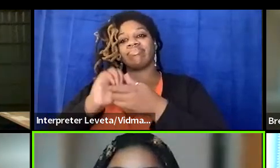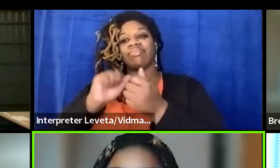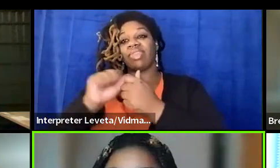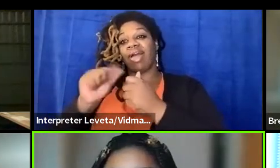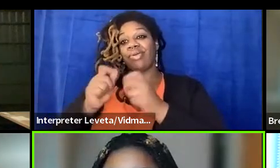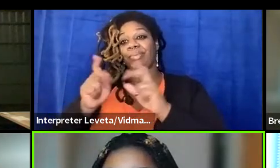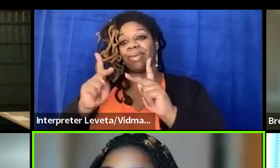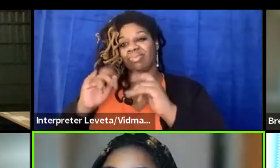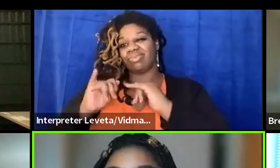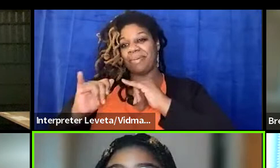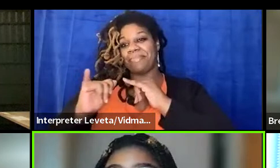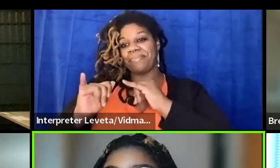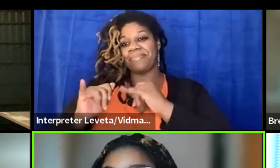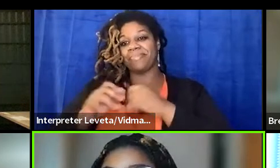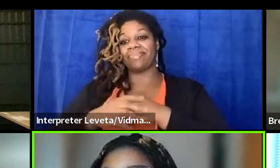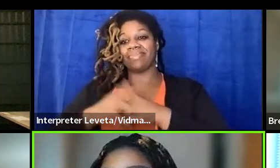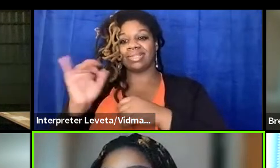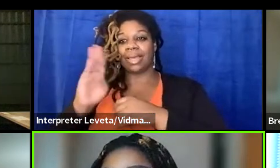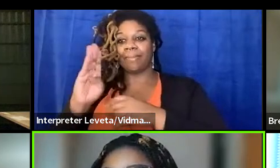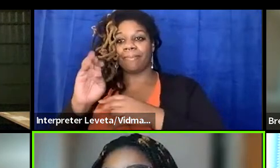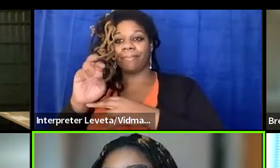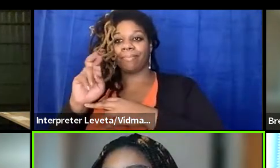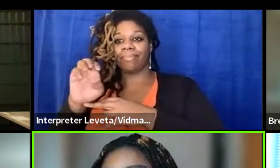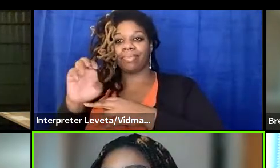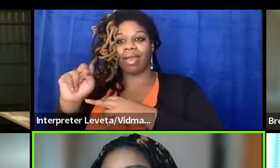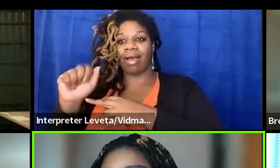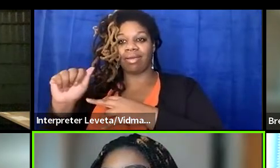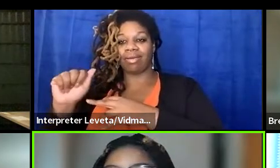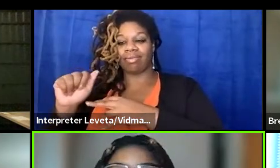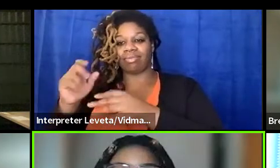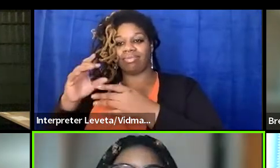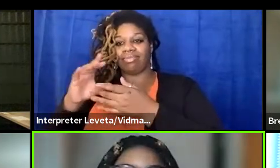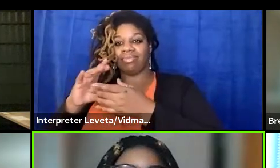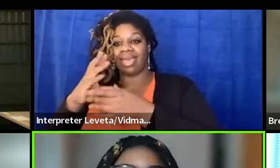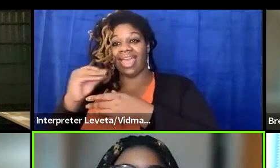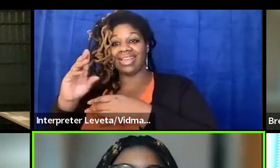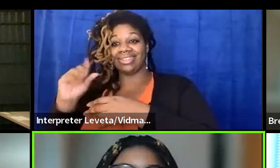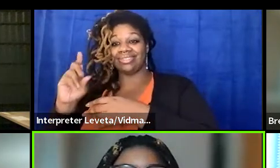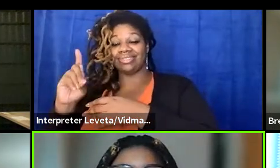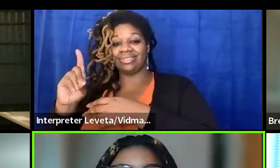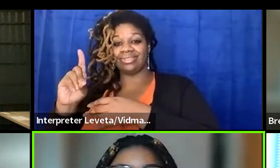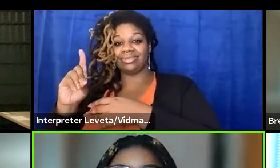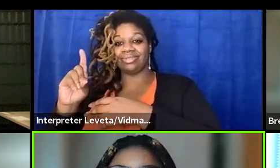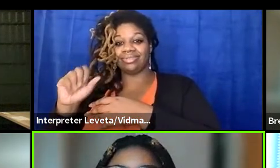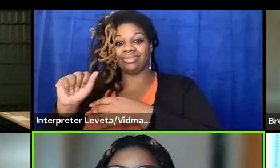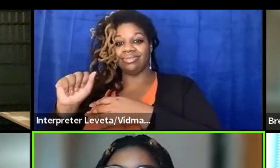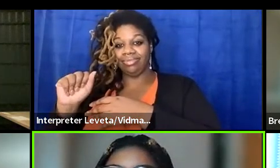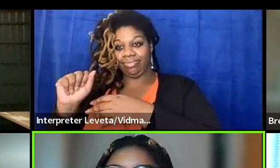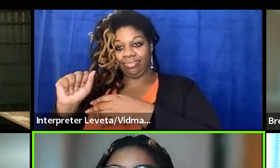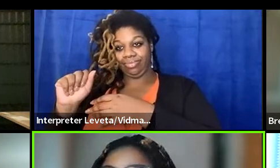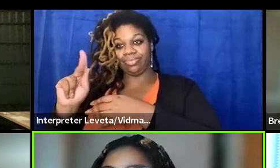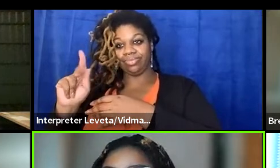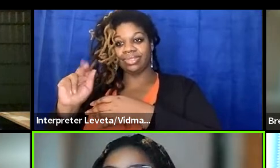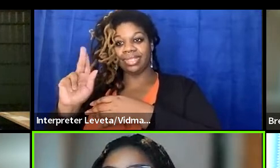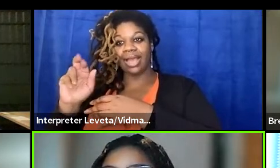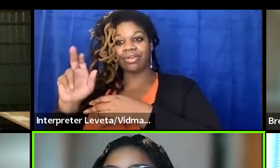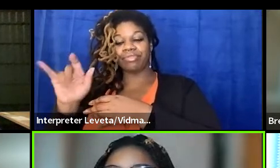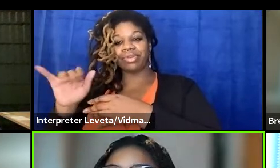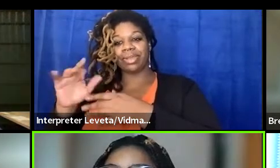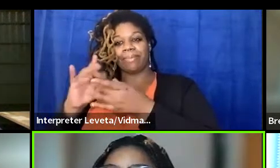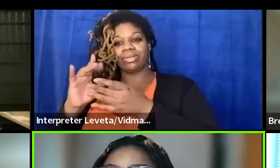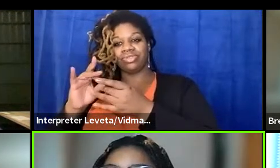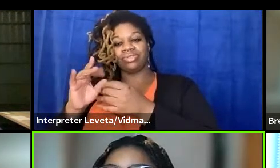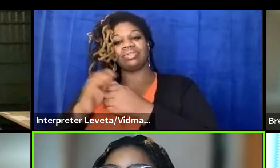as Brianna and Bakri mentioned, it's really been a great opportunity. And I'm excited to kind of navigate and find my